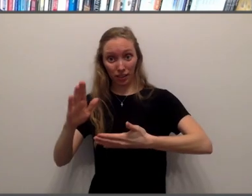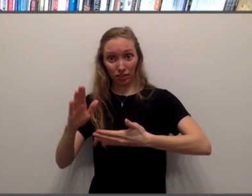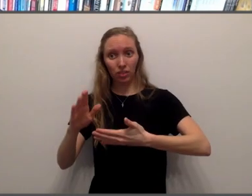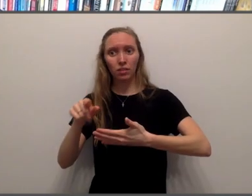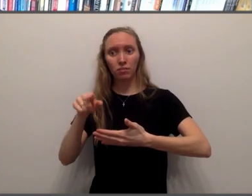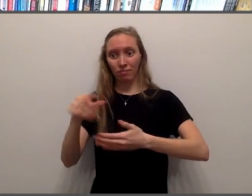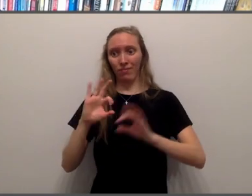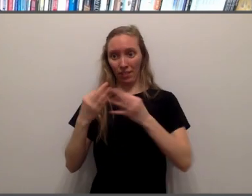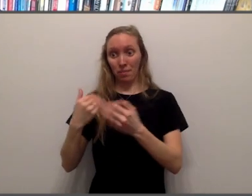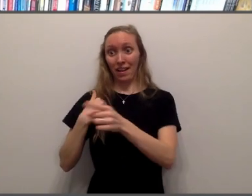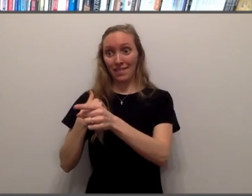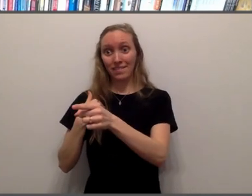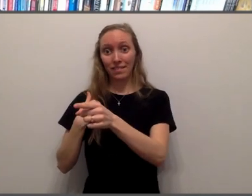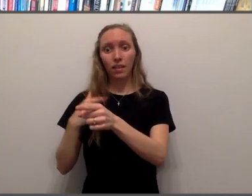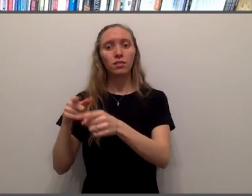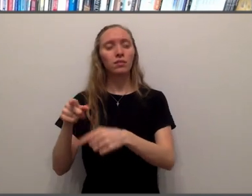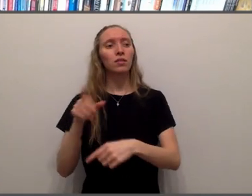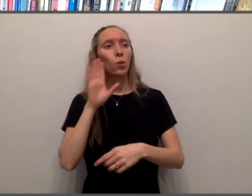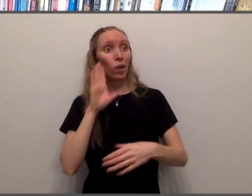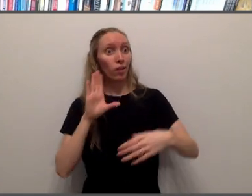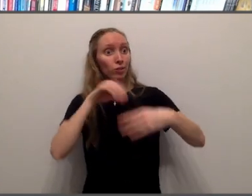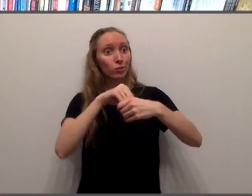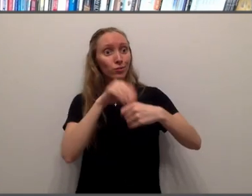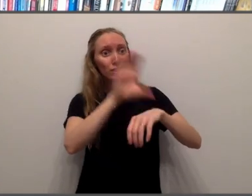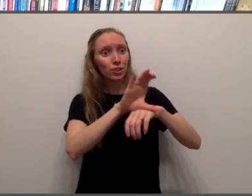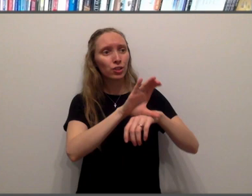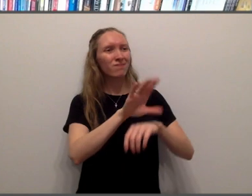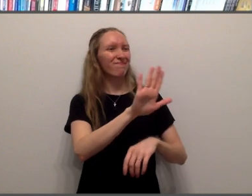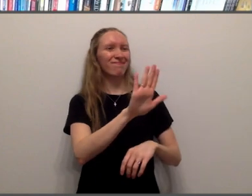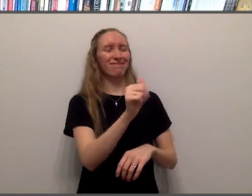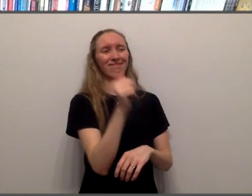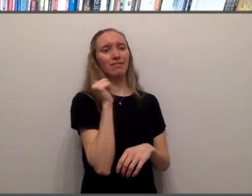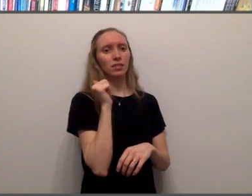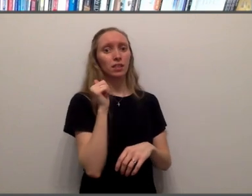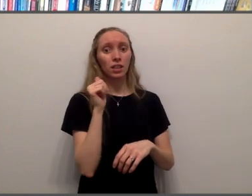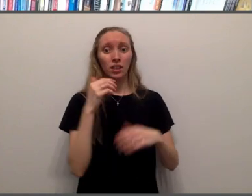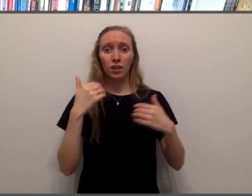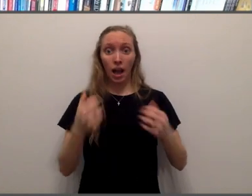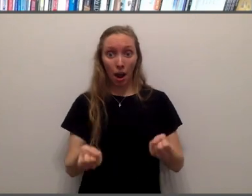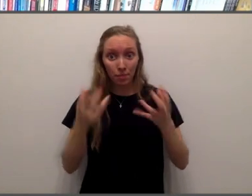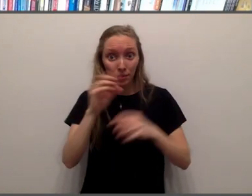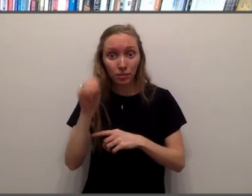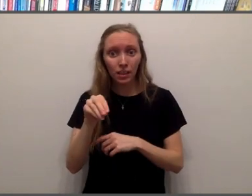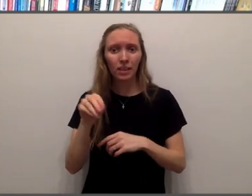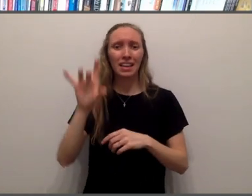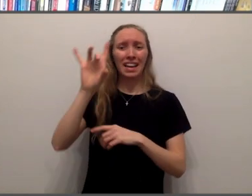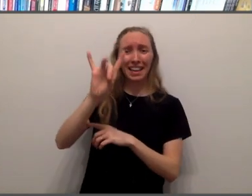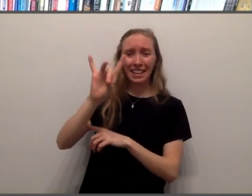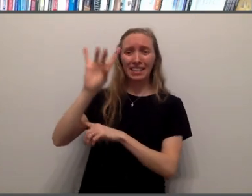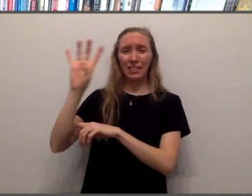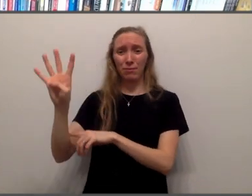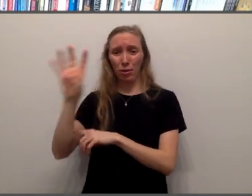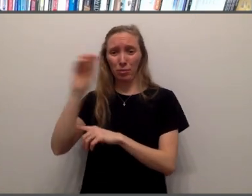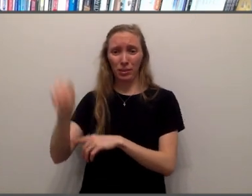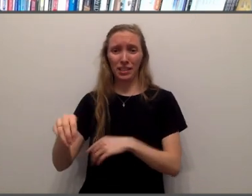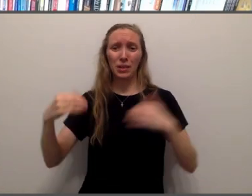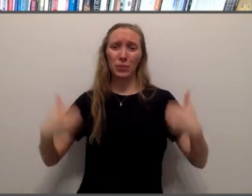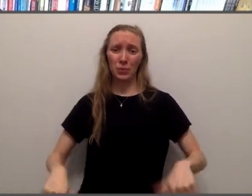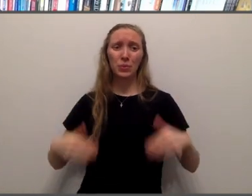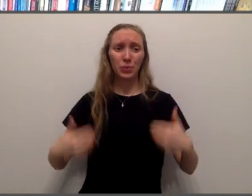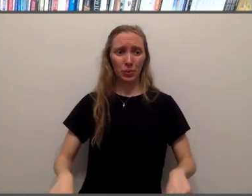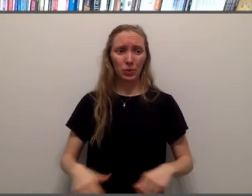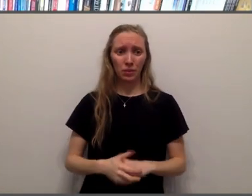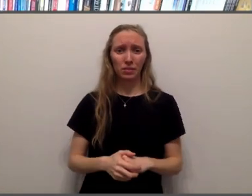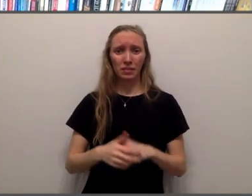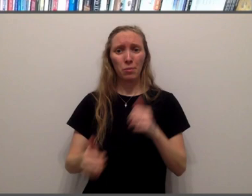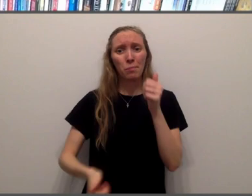in their family is impacted by autism. Then that report also goes on to say that 56% of families actually